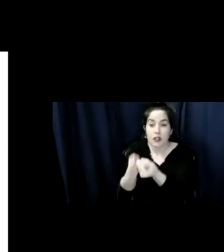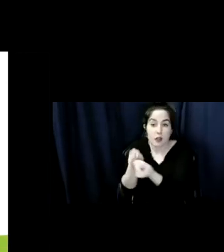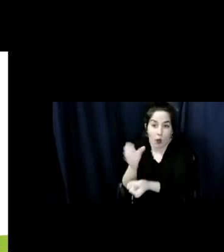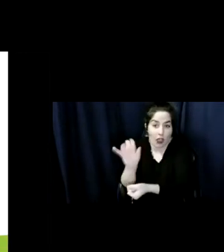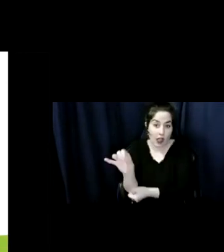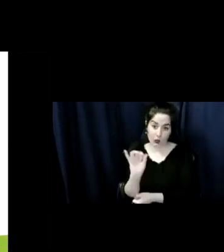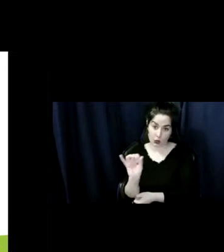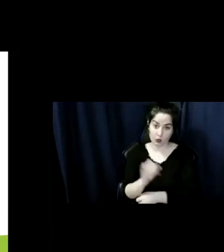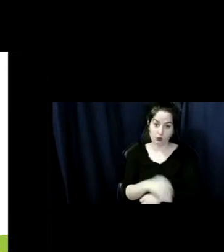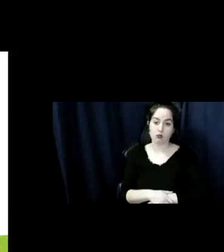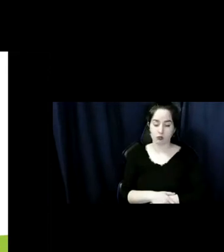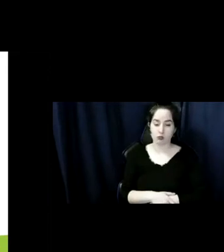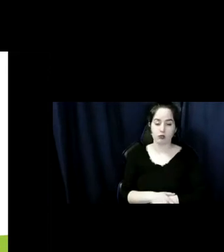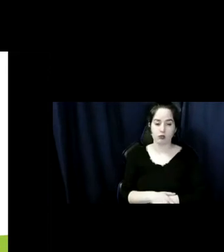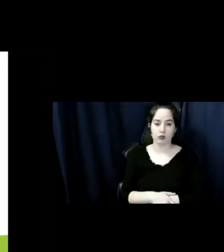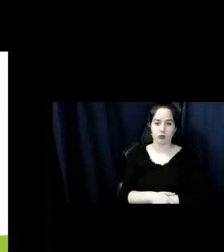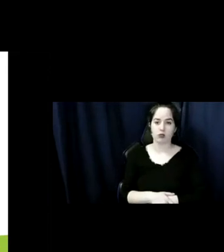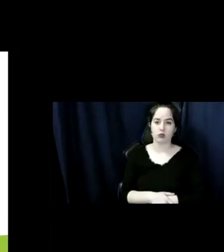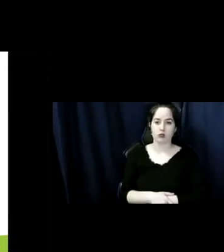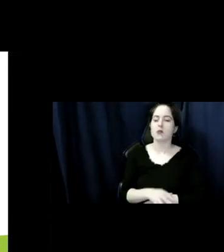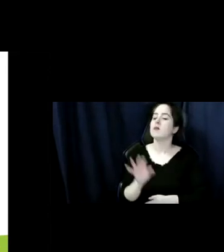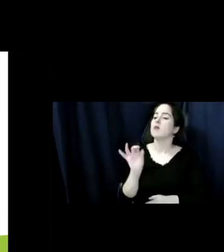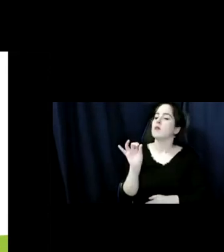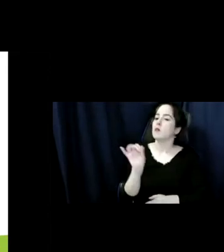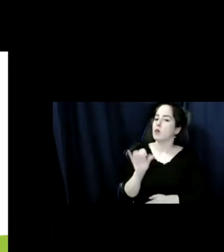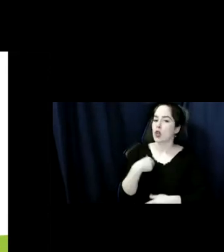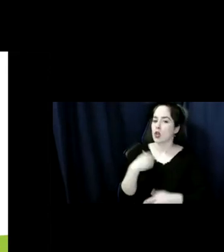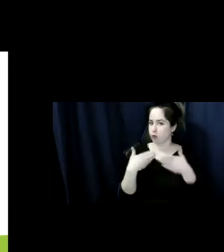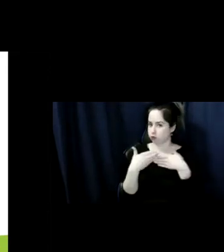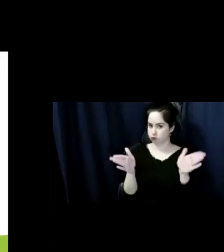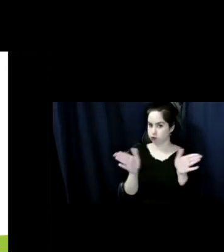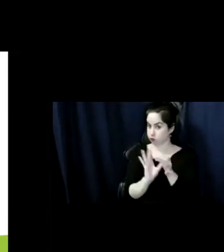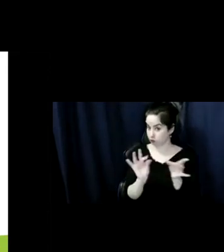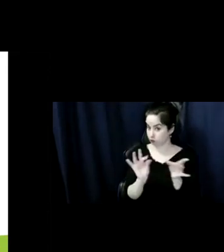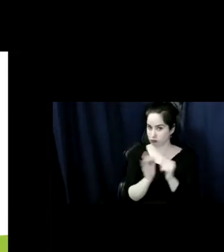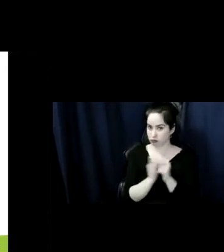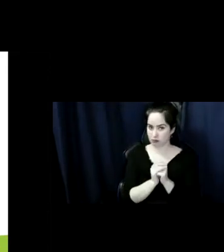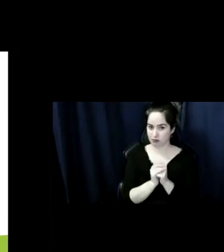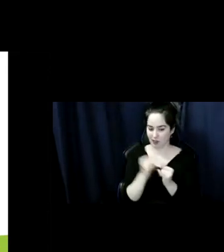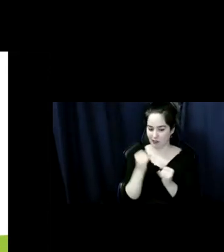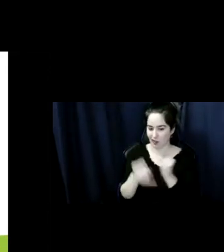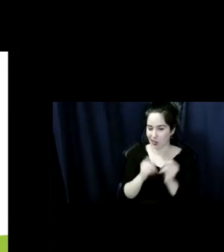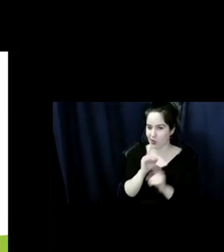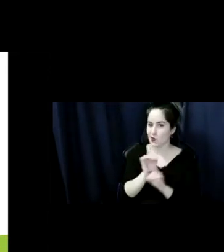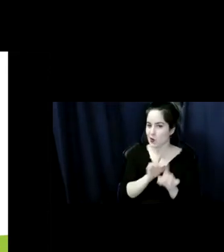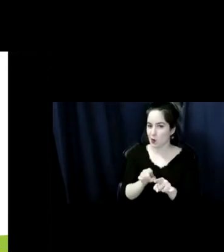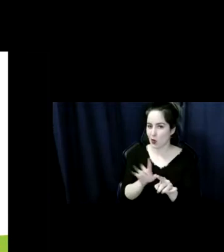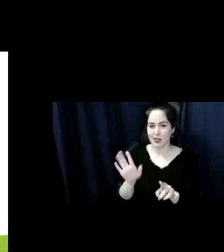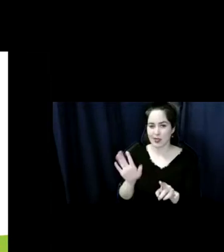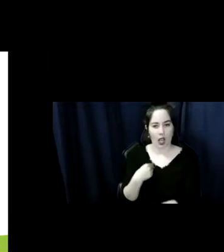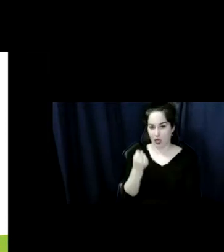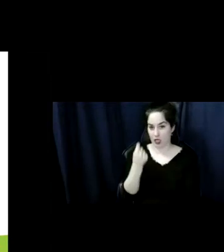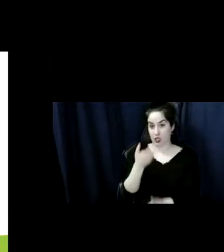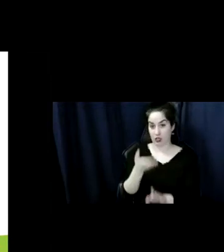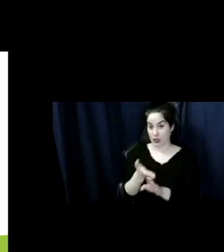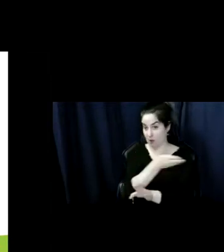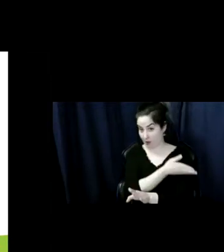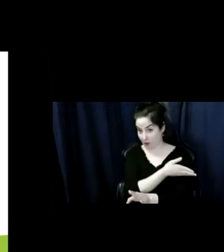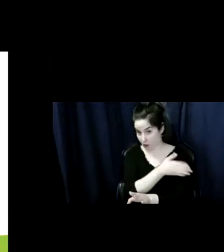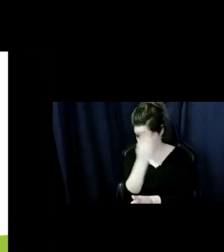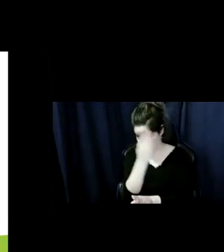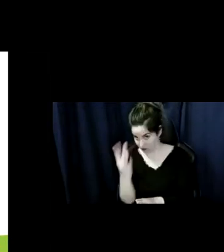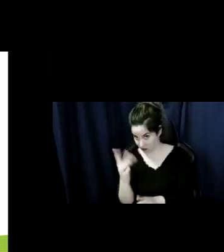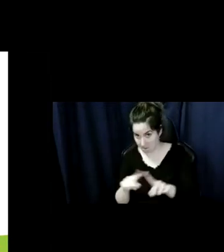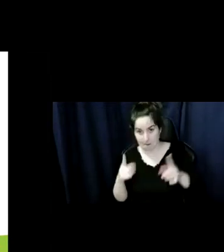I also just want to say in general, like final reports, I also didn't really understand this before I started working here, but final reports